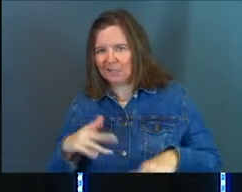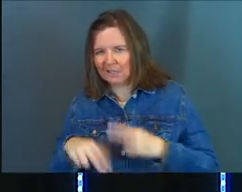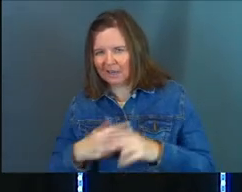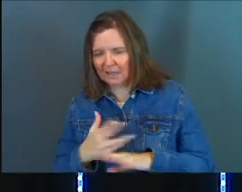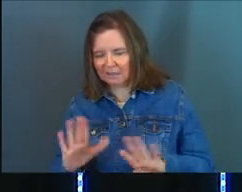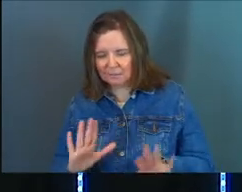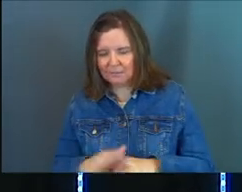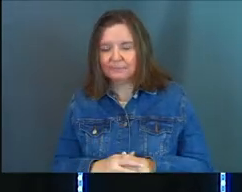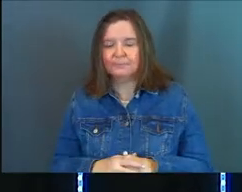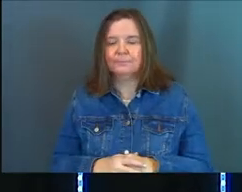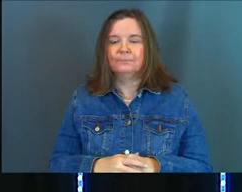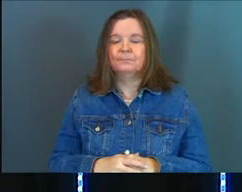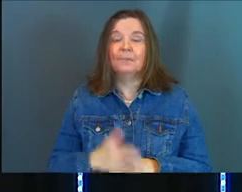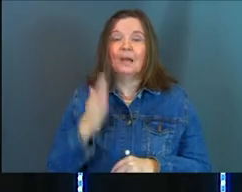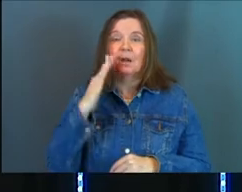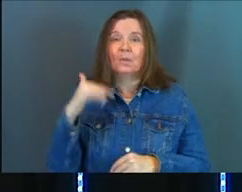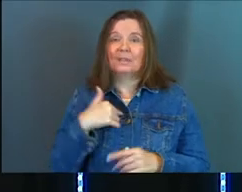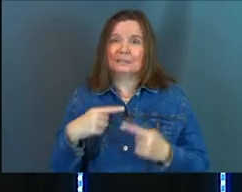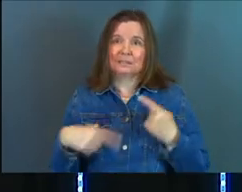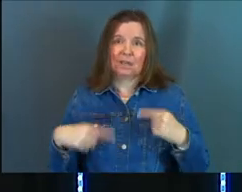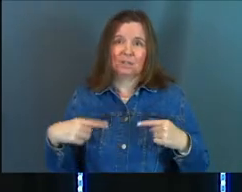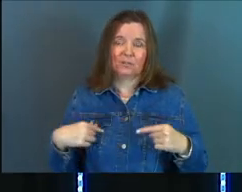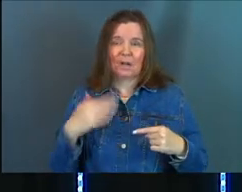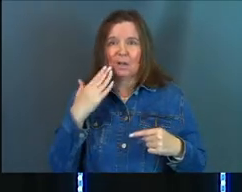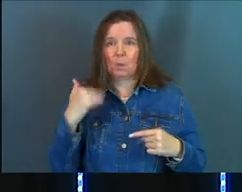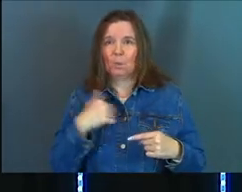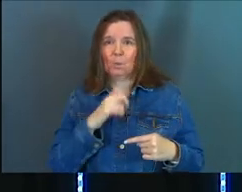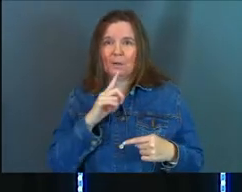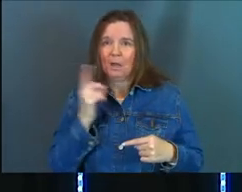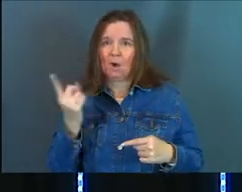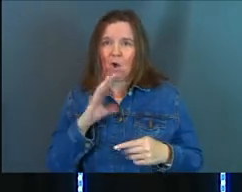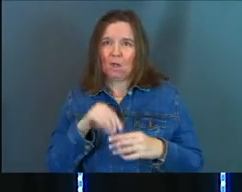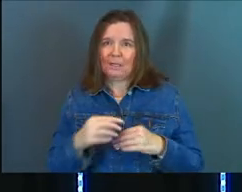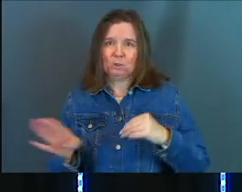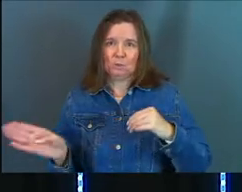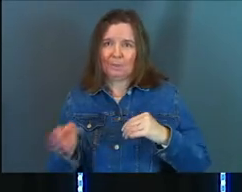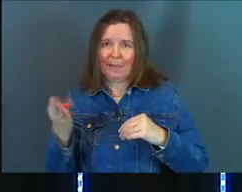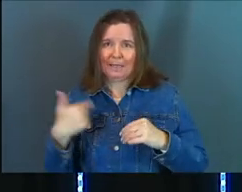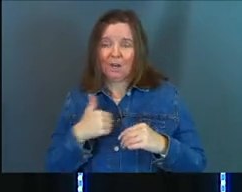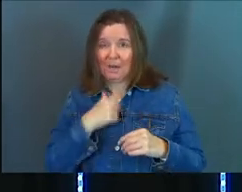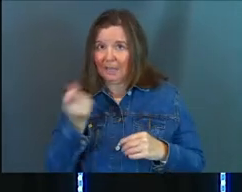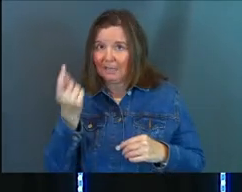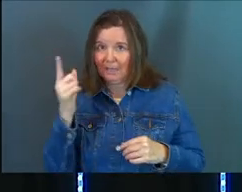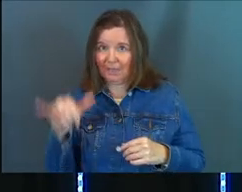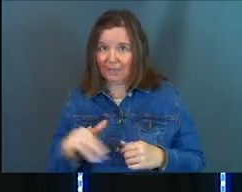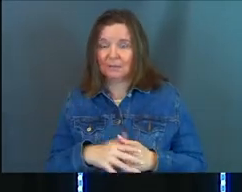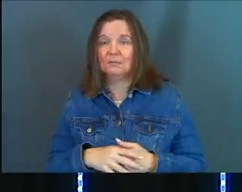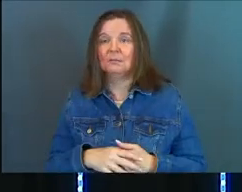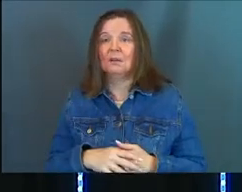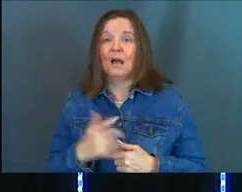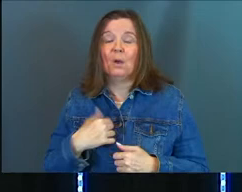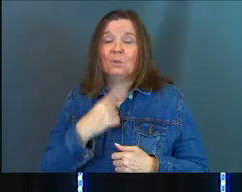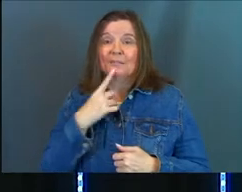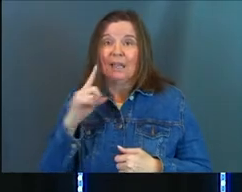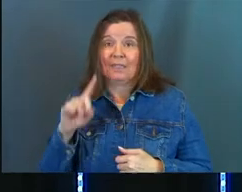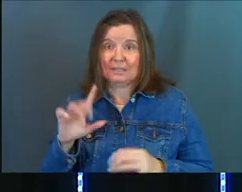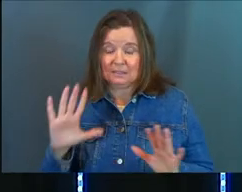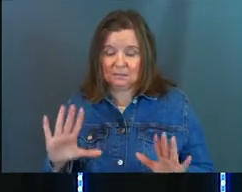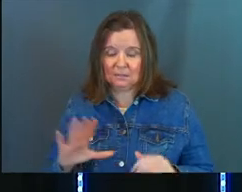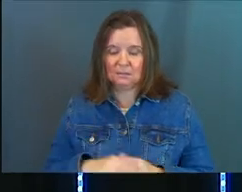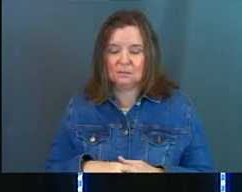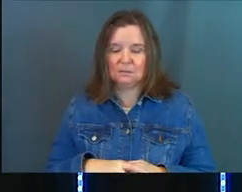thing. And I know this is controversial, and I know we're not all into spanking here, and I get it. I'll just say